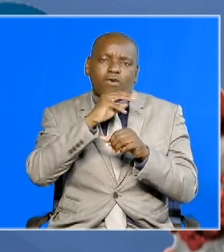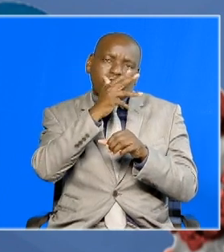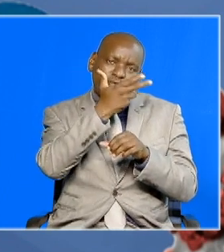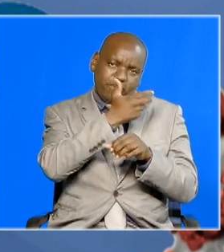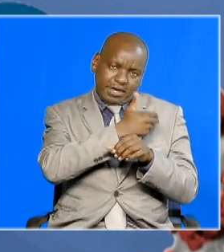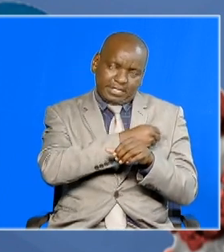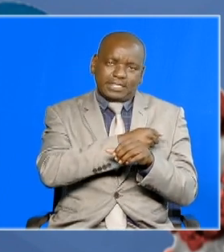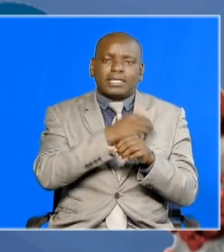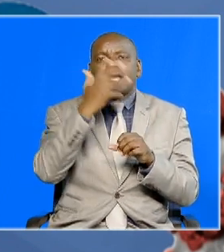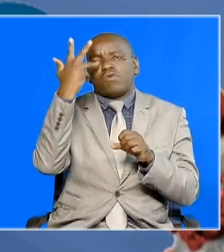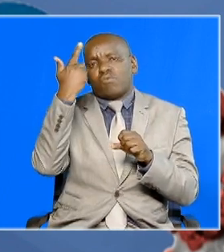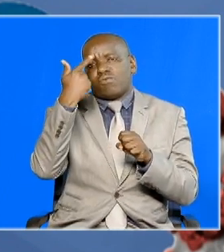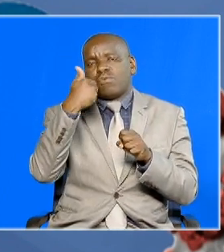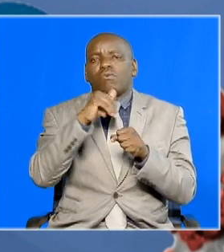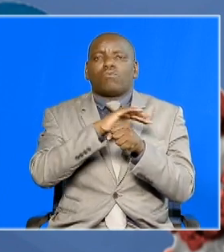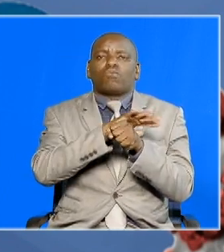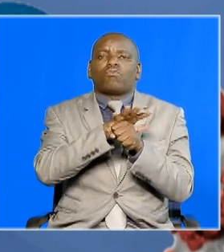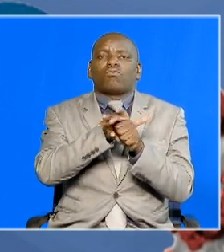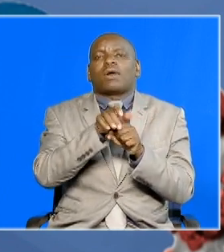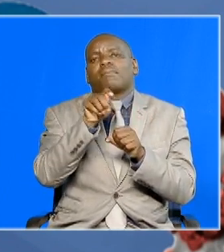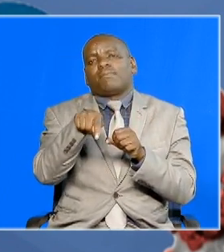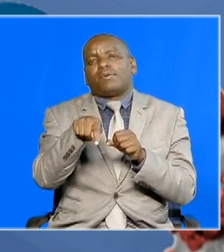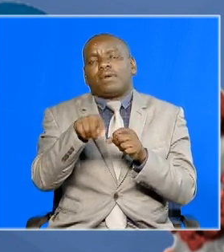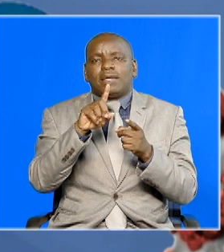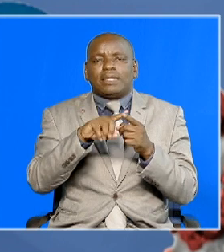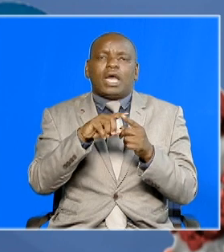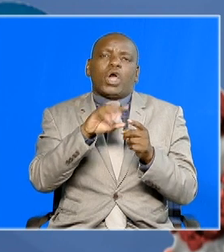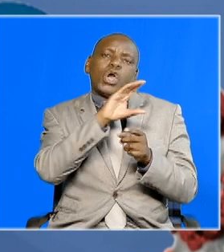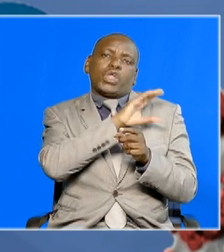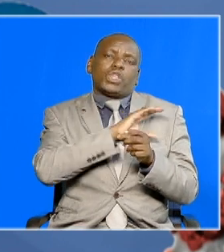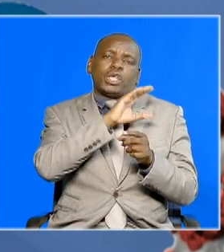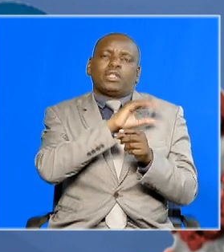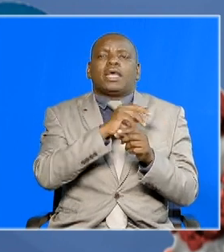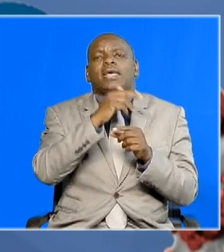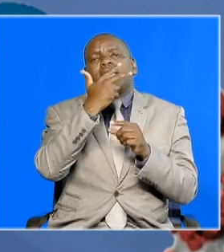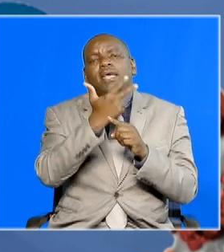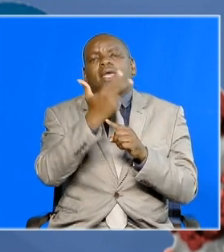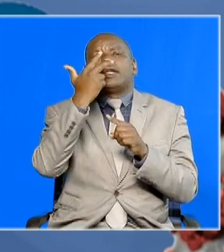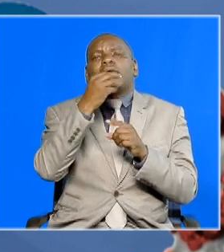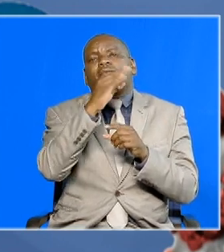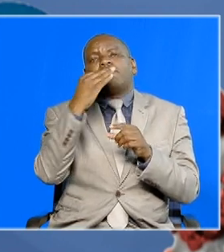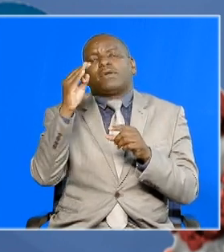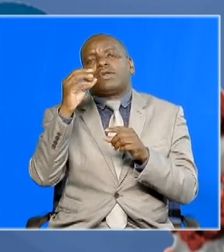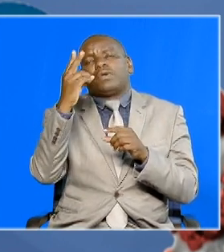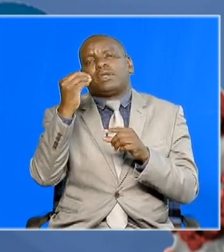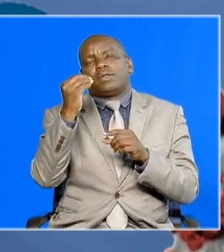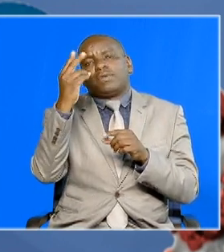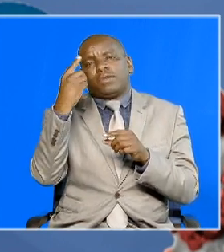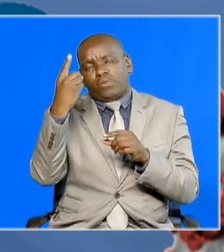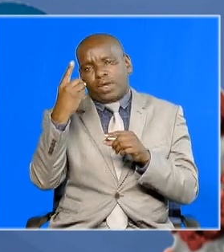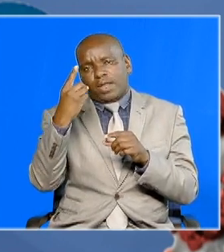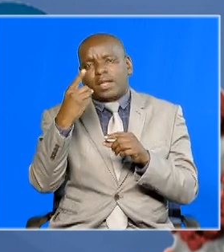usual weekly COVID-19 statistics update. As of Thursday, the 18th of February 2021,